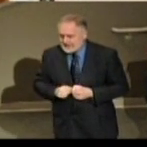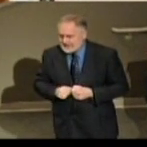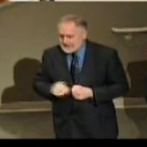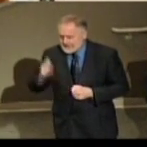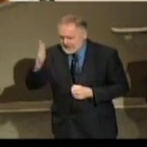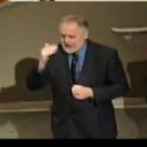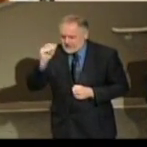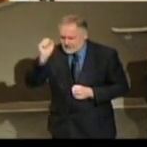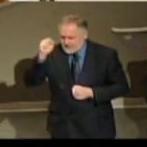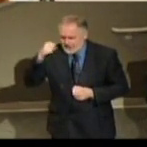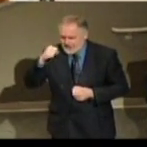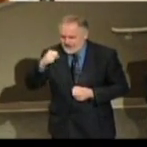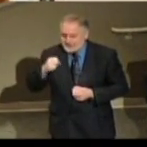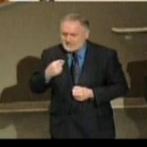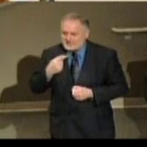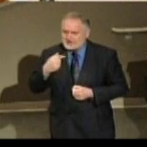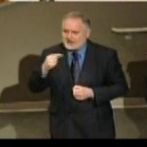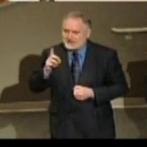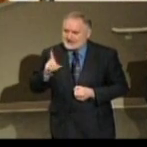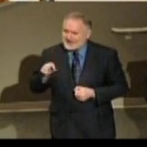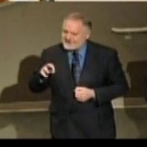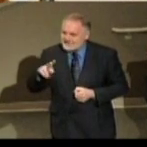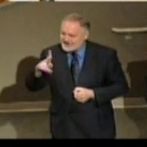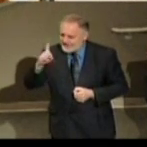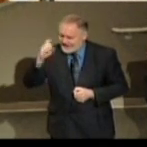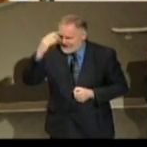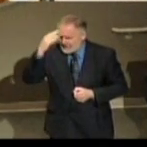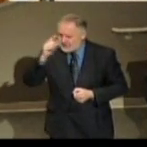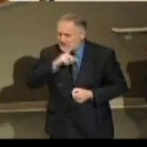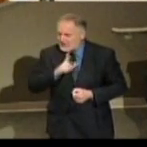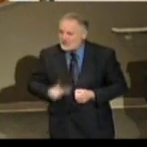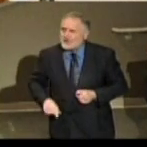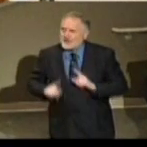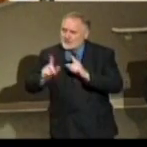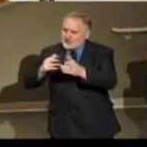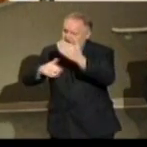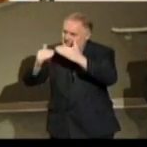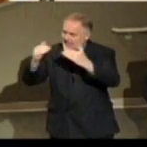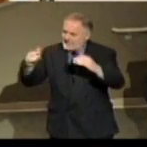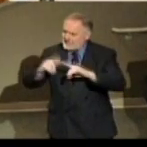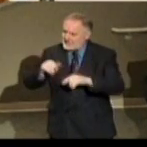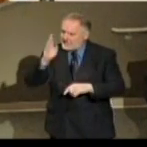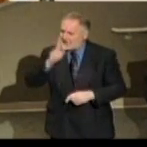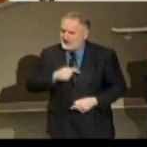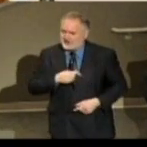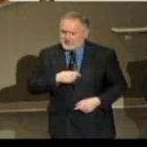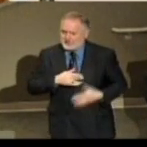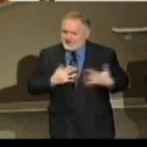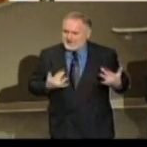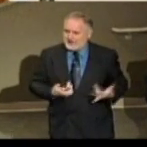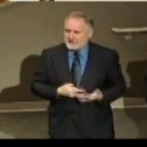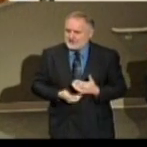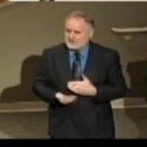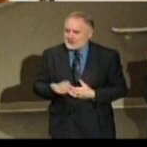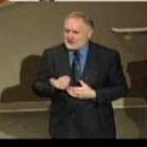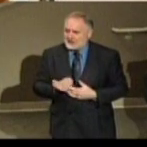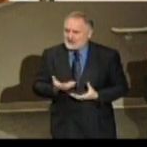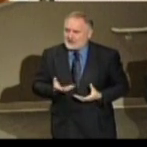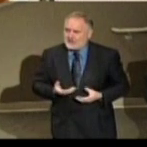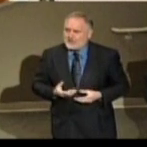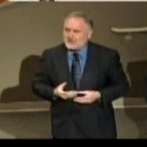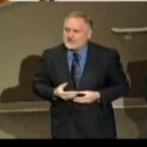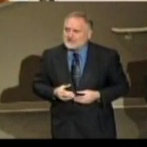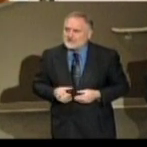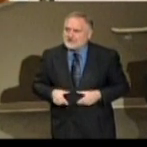Heads are bowed. How many of you say, David, I know the Lord. Boy, I'm heaven bound. But God spoke to my heart this morning, and I want to